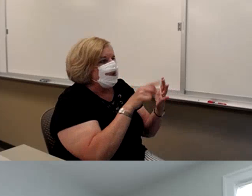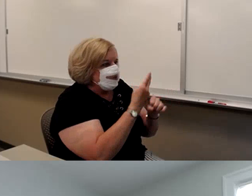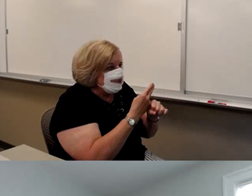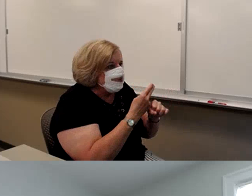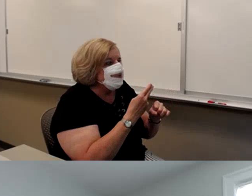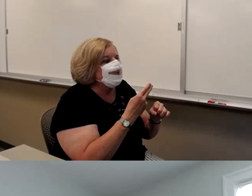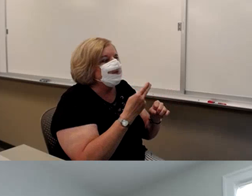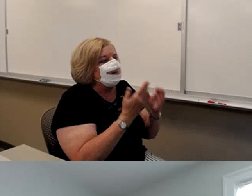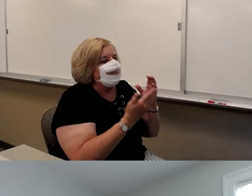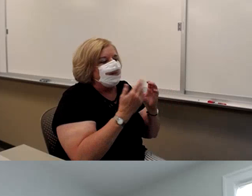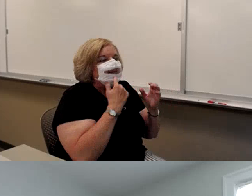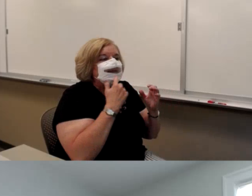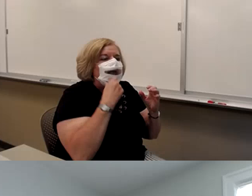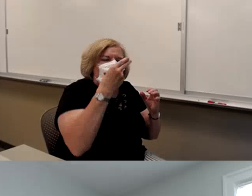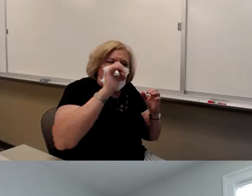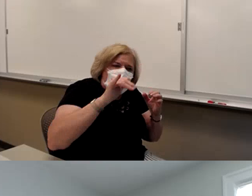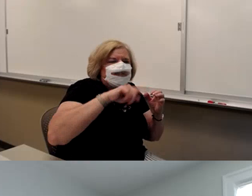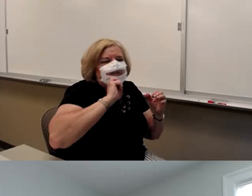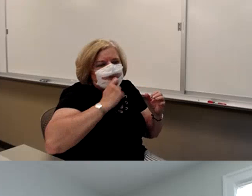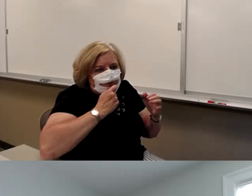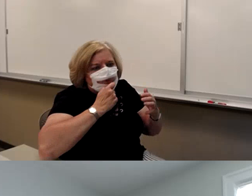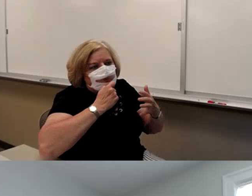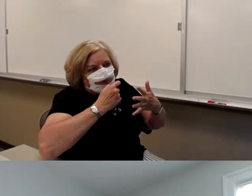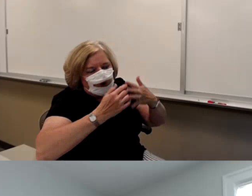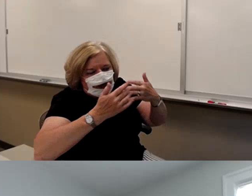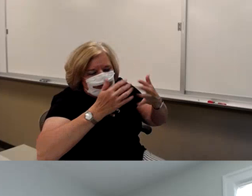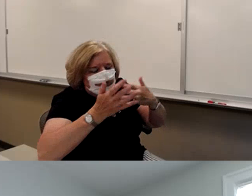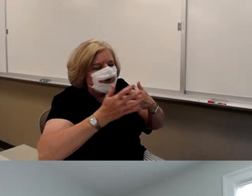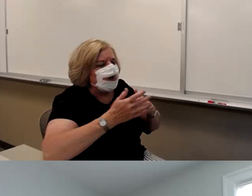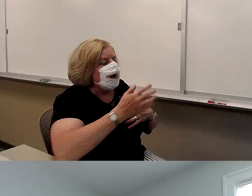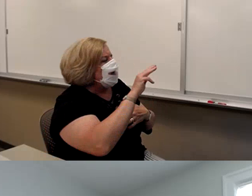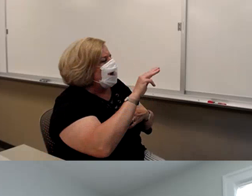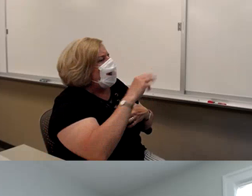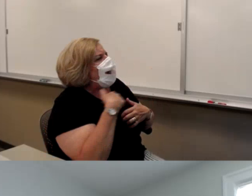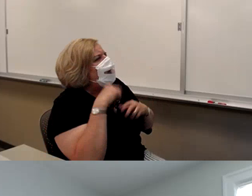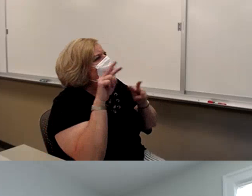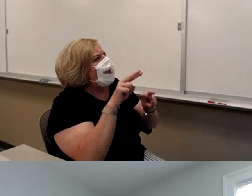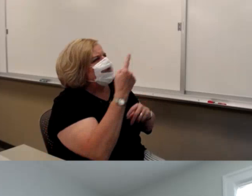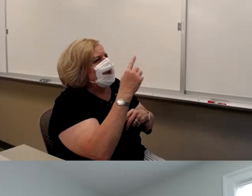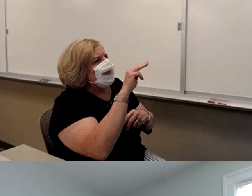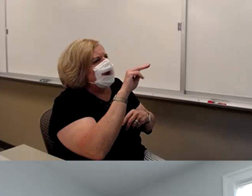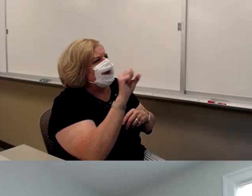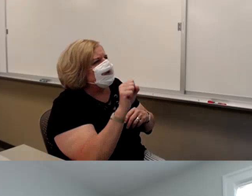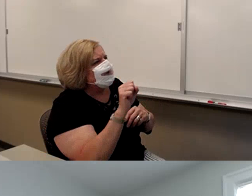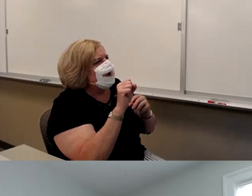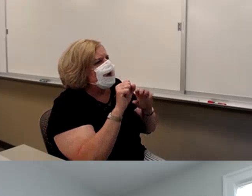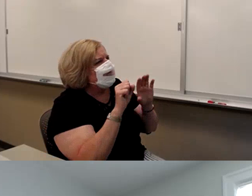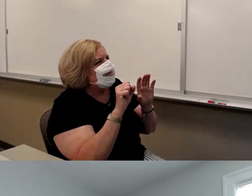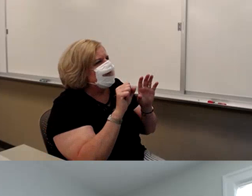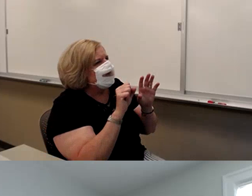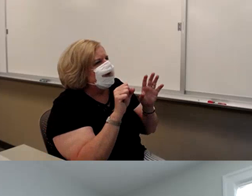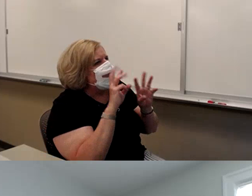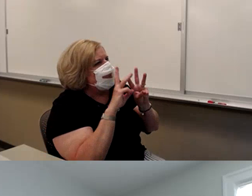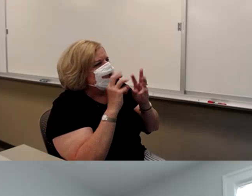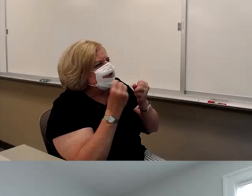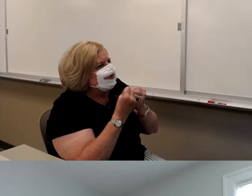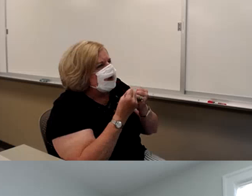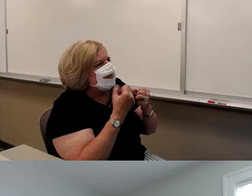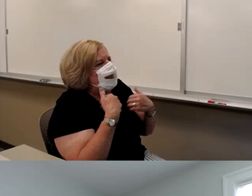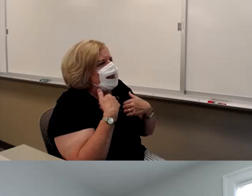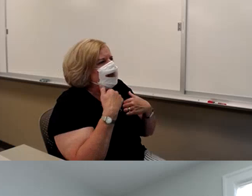this is really cool. Microsoft, I watched one of their sessions. They had a planner app, which looked really neat because they